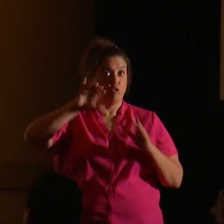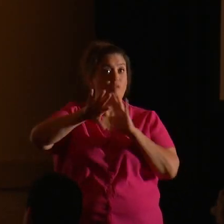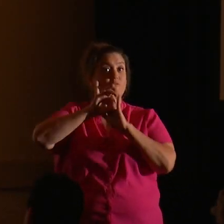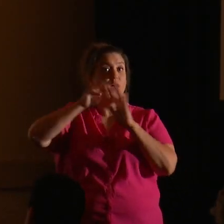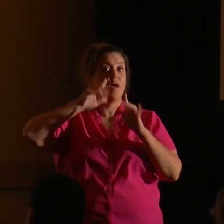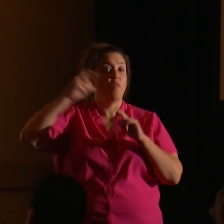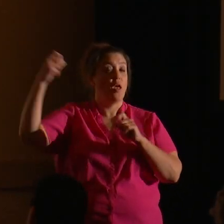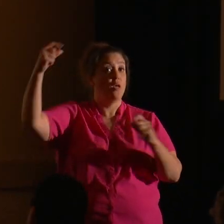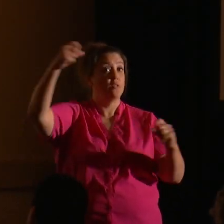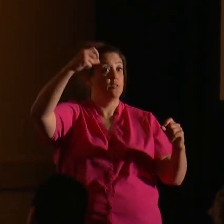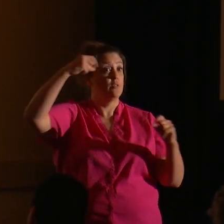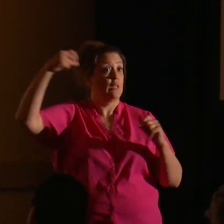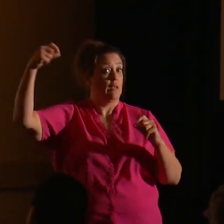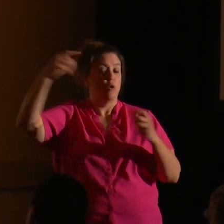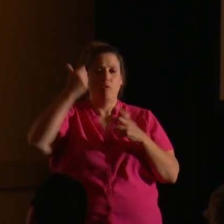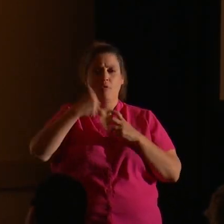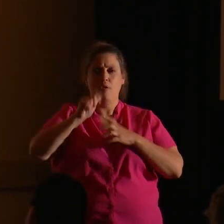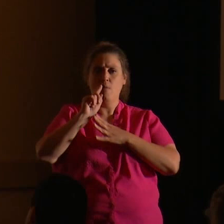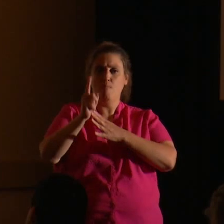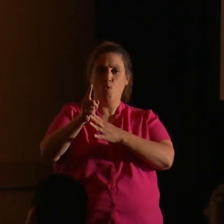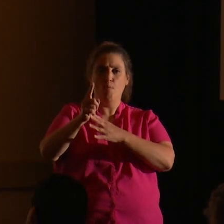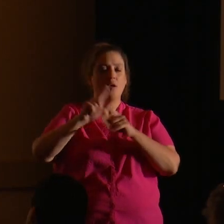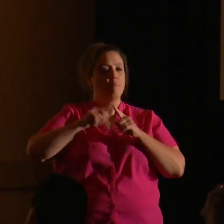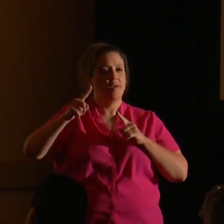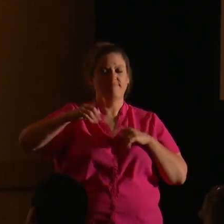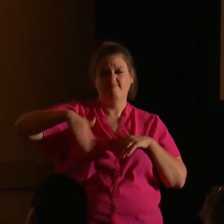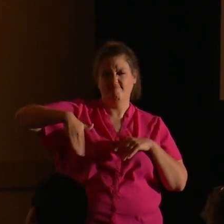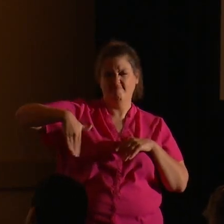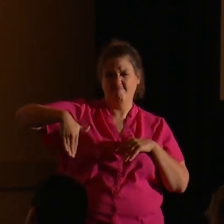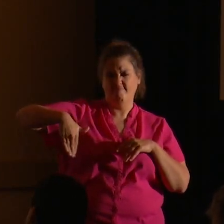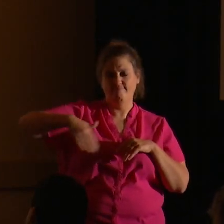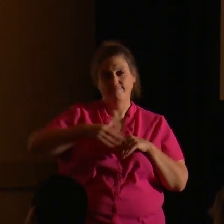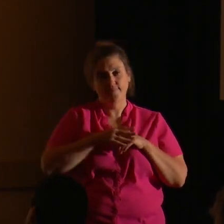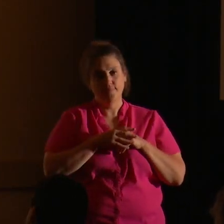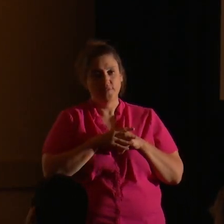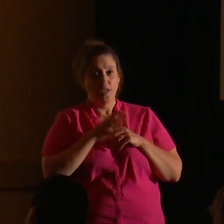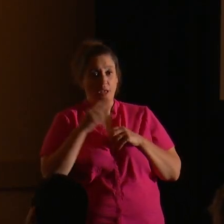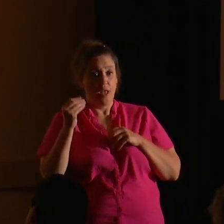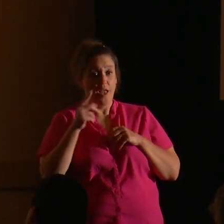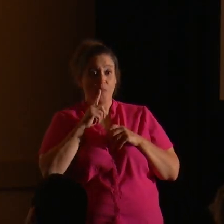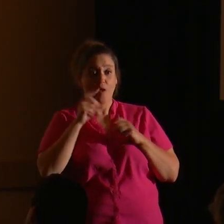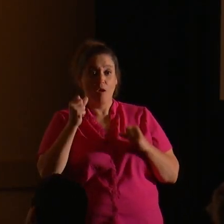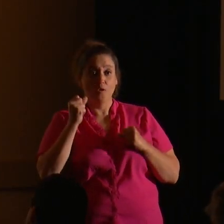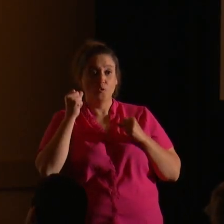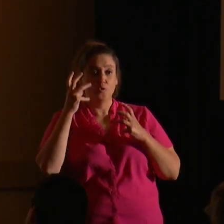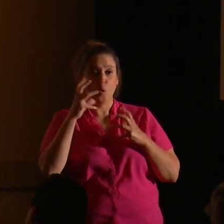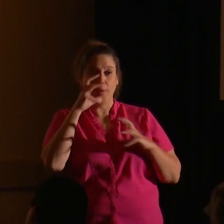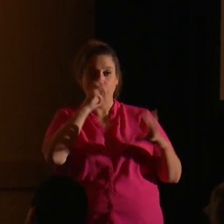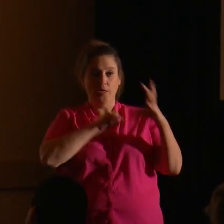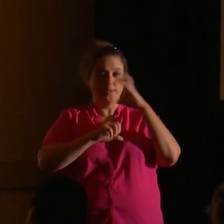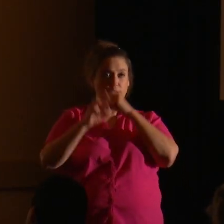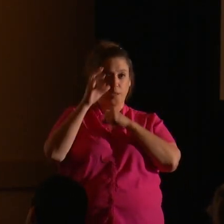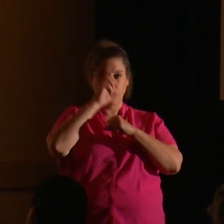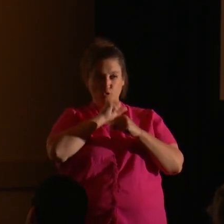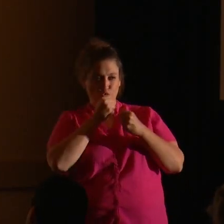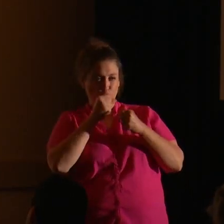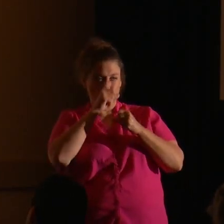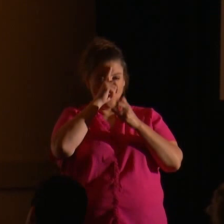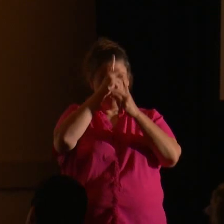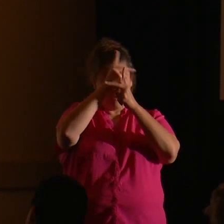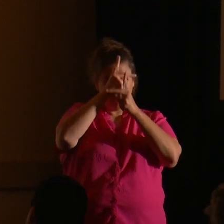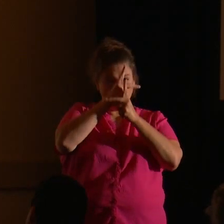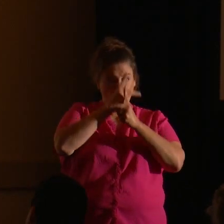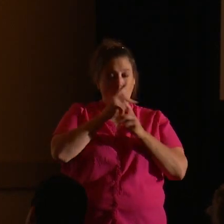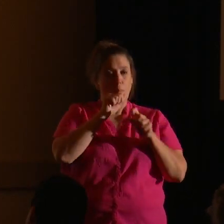at any moment. But they haven't yet. And there are so many assumptions in trying to calculate the